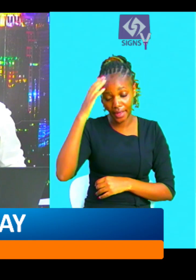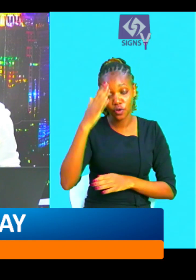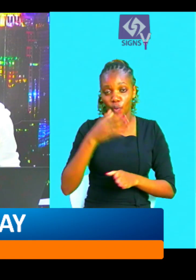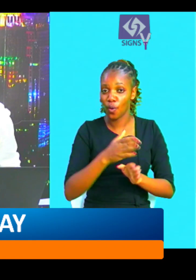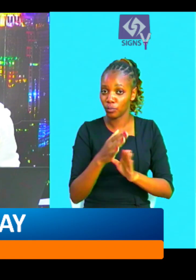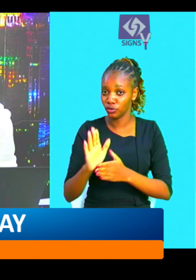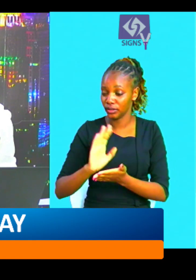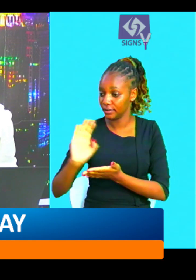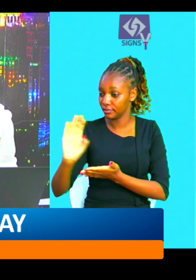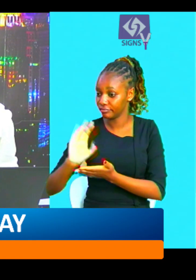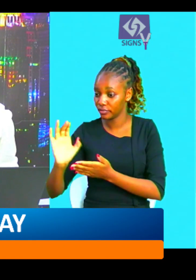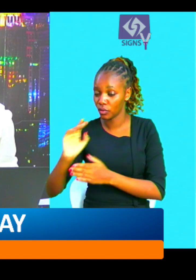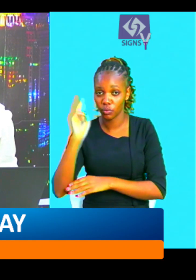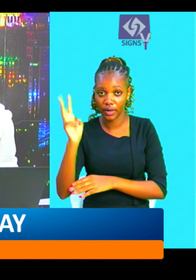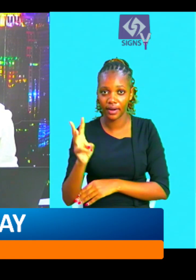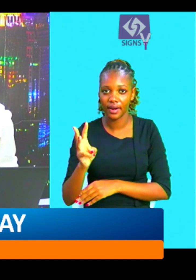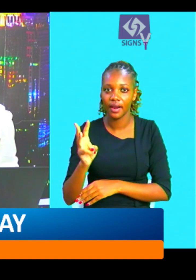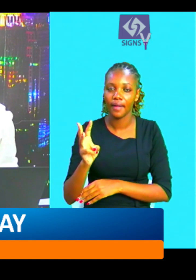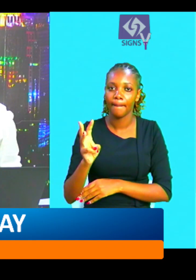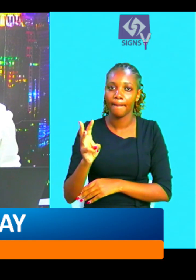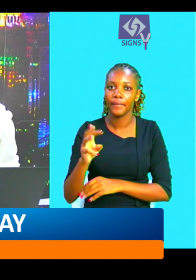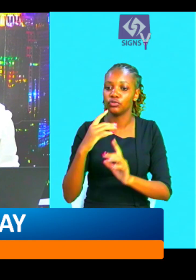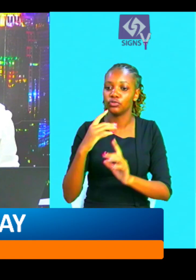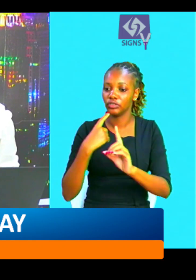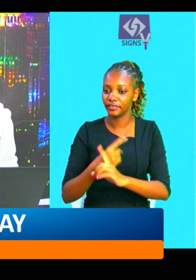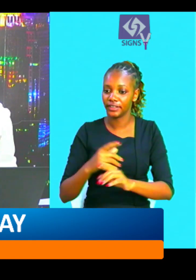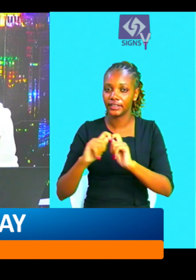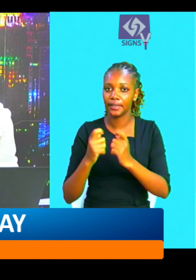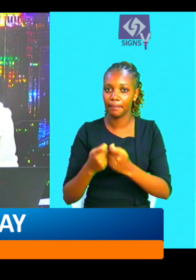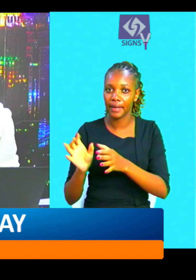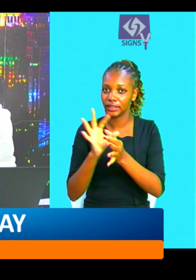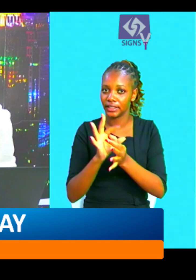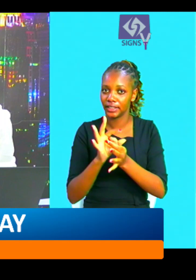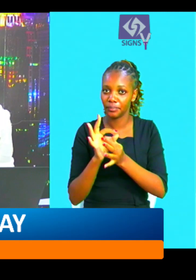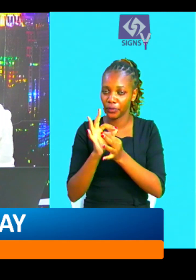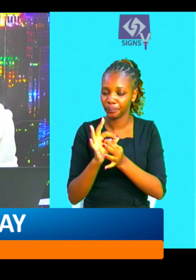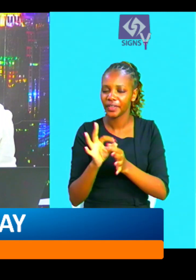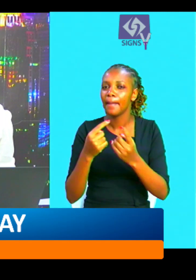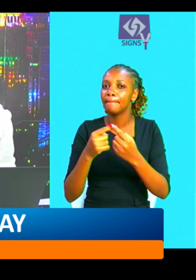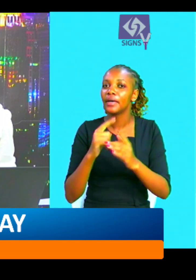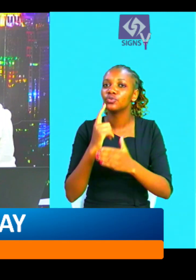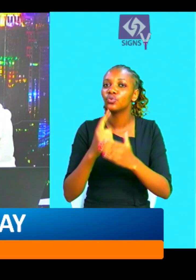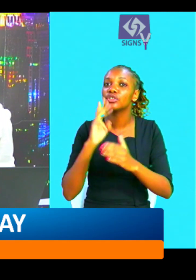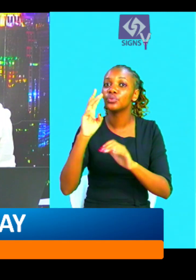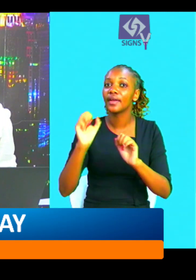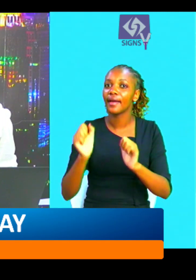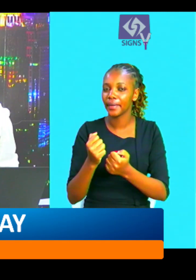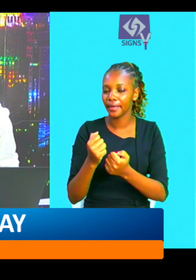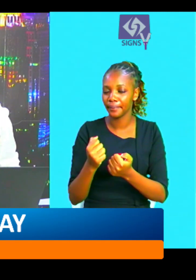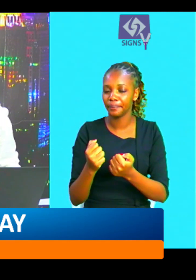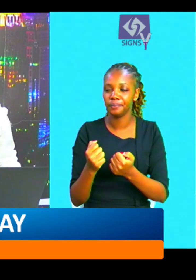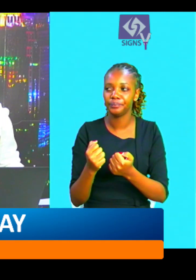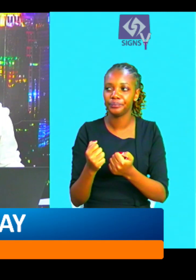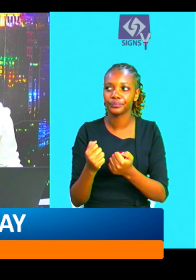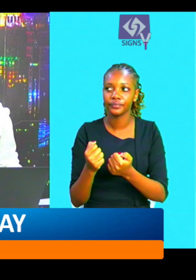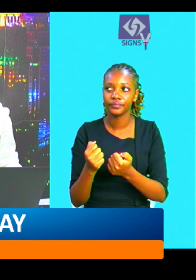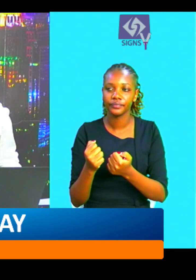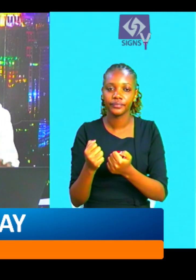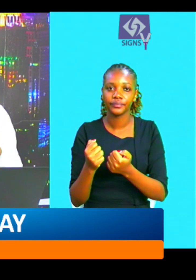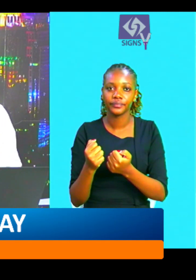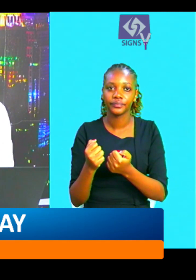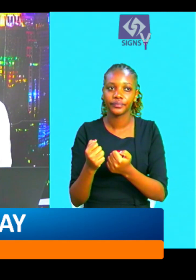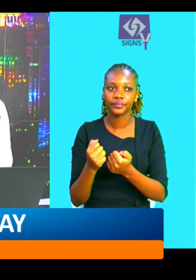happens? And as it happens, do you think this might be an opportunity to sneak in people who had not been on